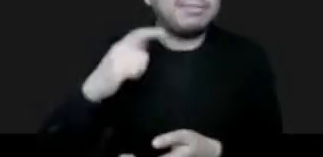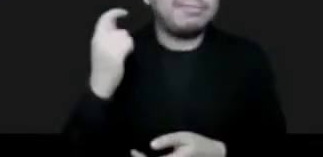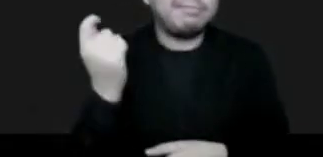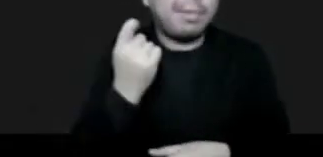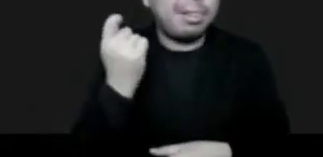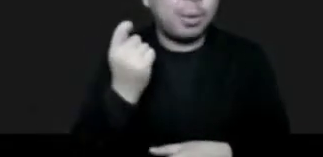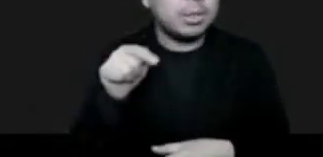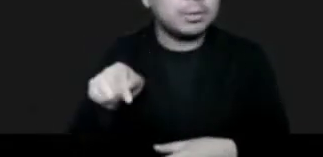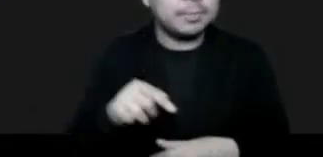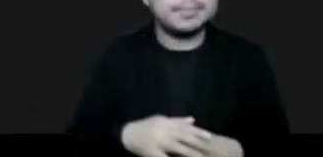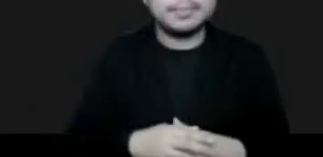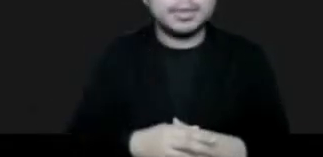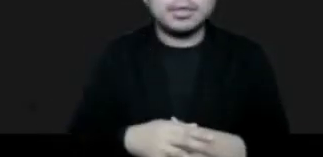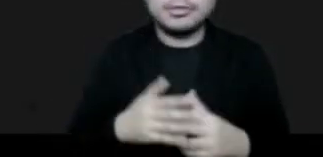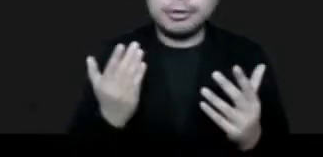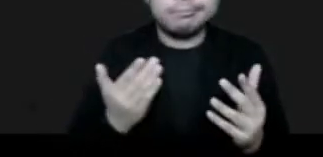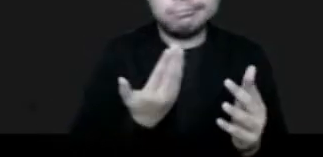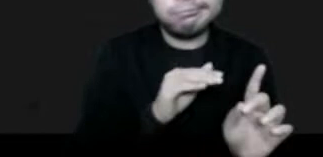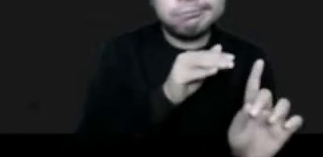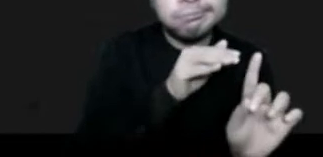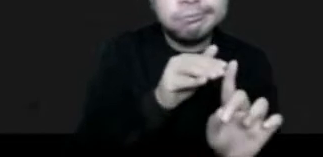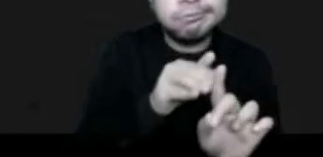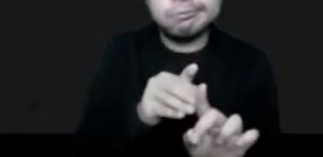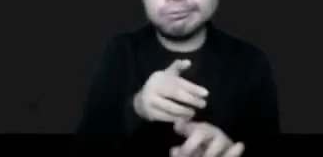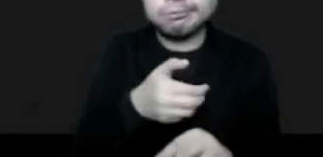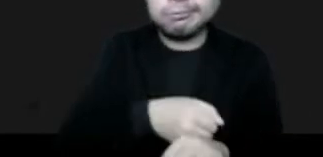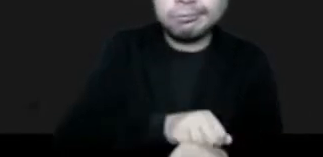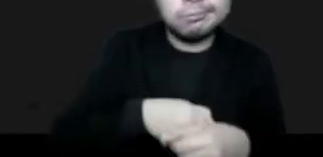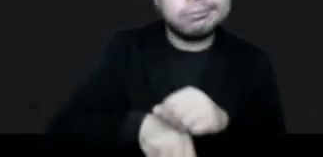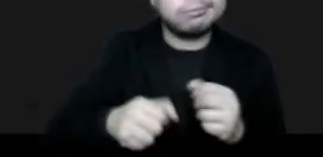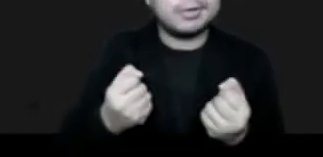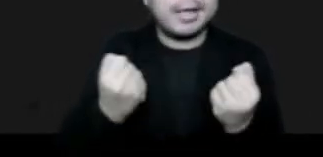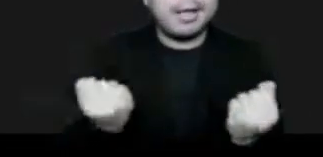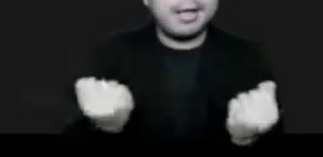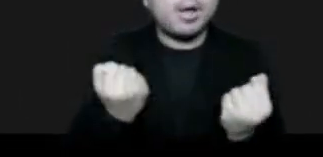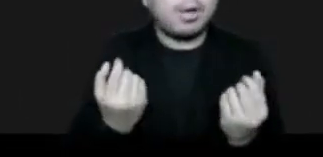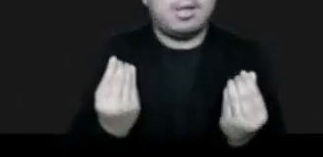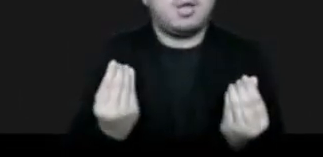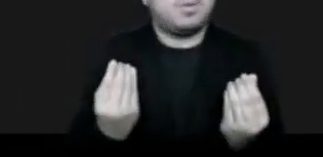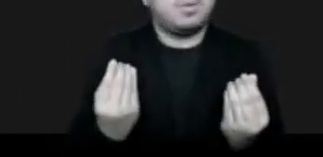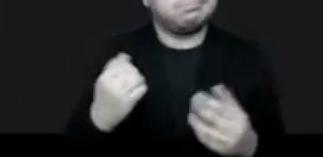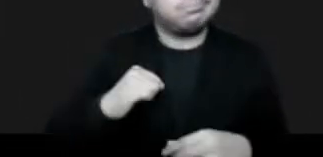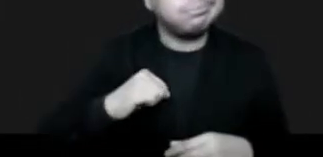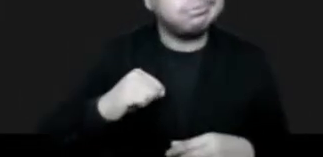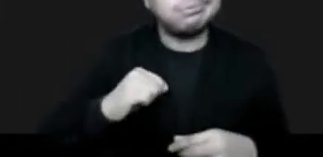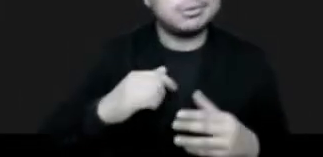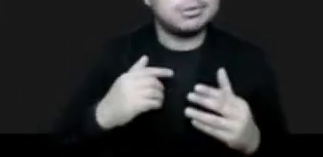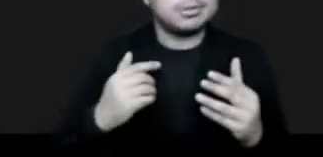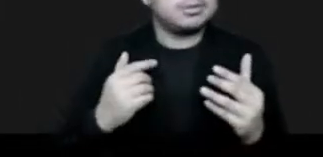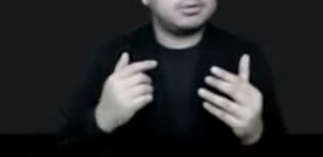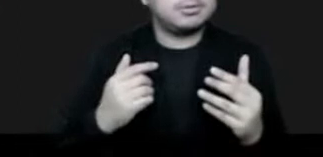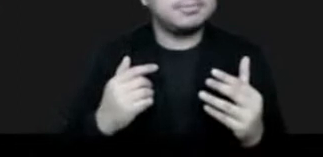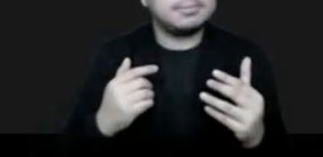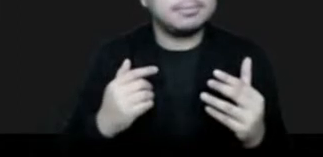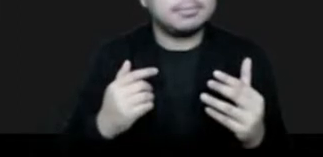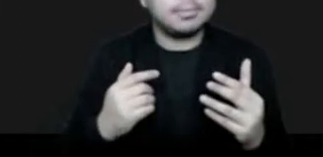to action, so to say, that we moved with speed, trying to assess the